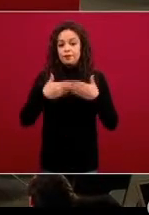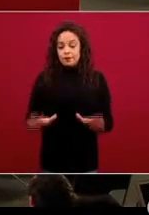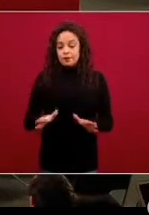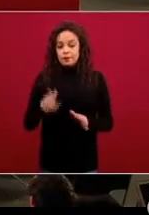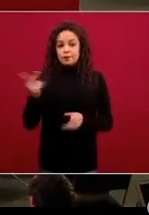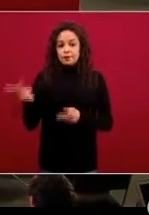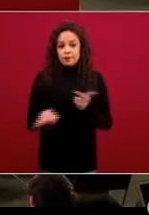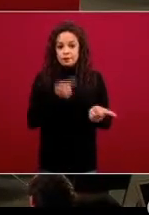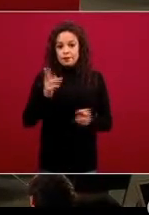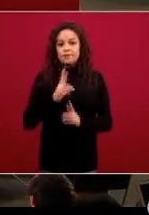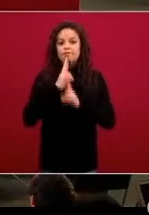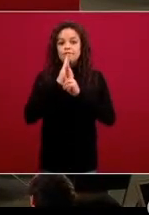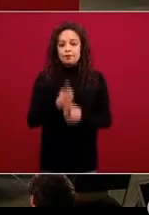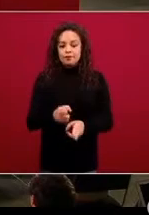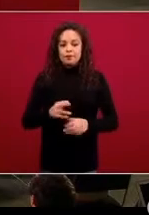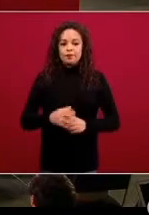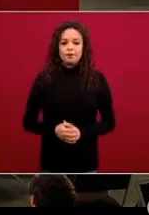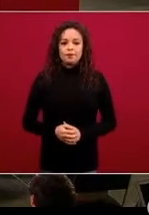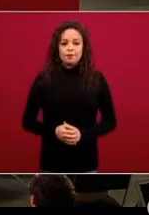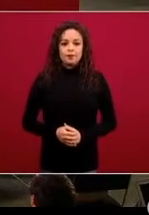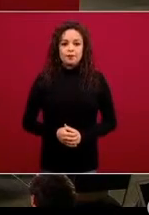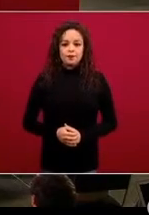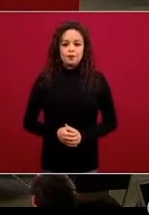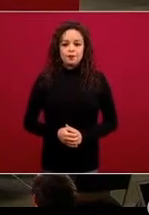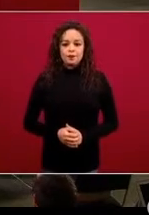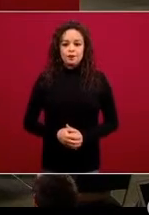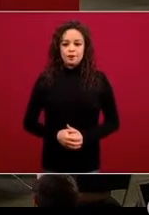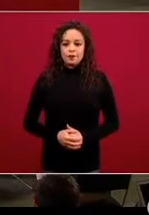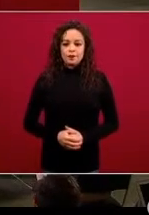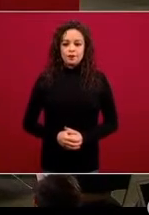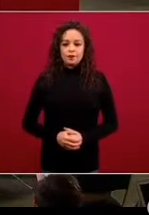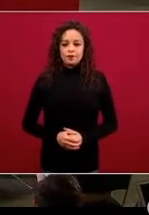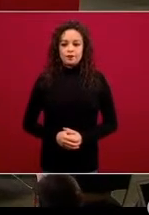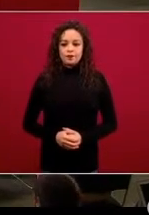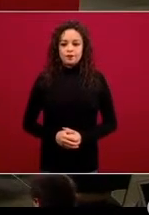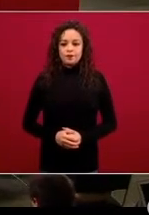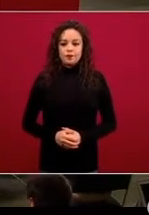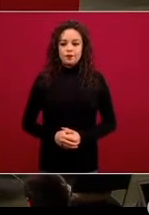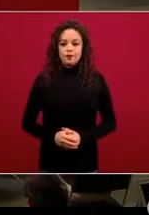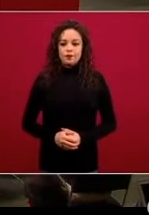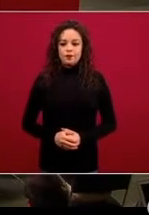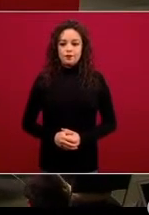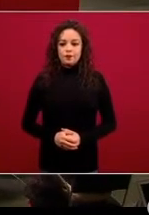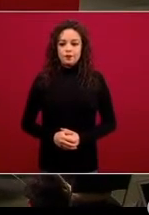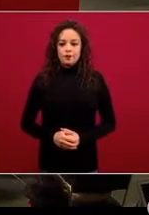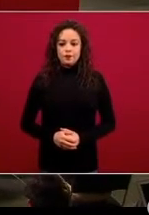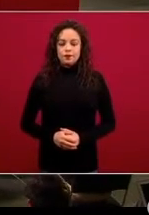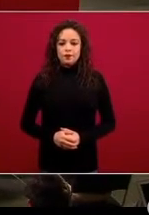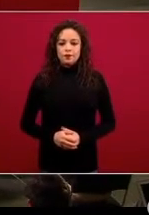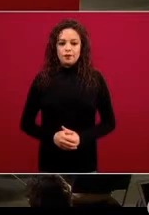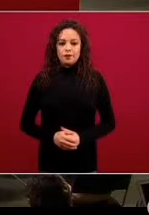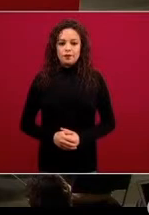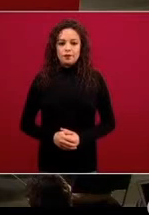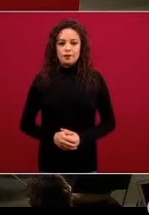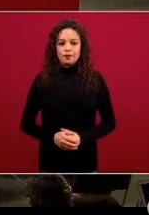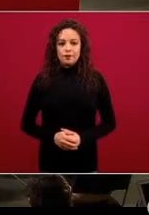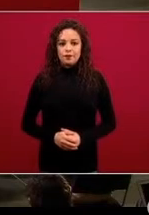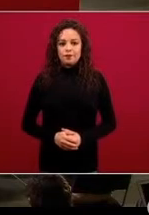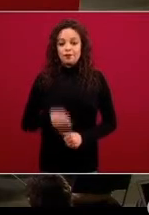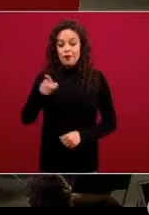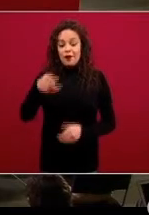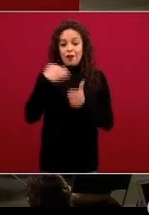Okay, and you two over first. Good afternoon. Oh, yes, there are so many questions. Good afternoon, Angeles